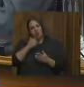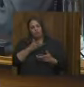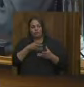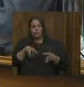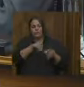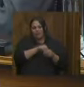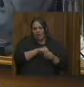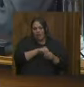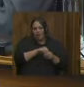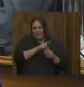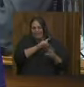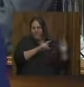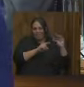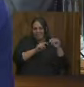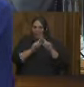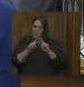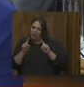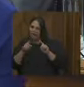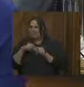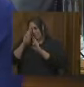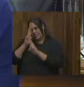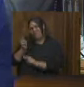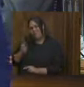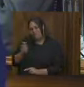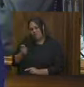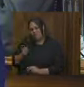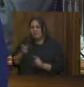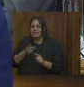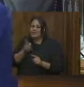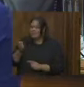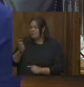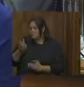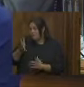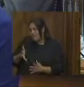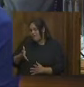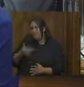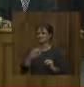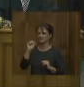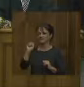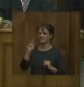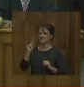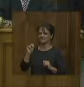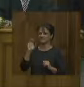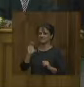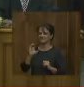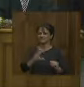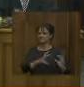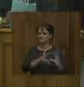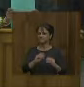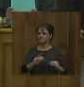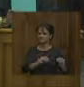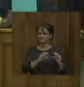best province. But when you really go to the ground and see what's happening to the people in the Western Cape, yes, you really see